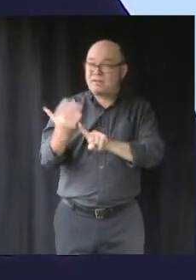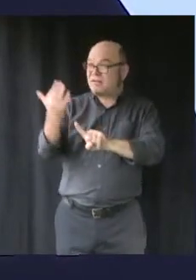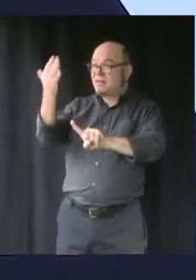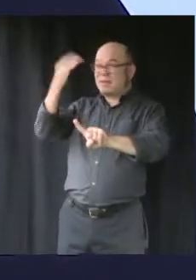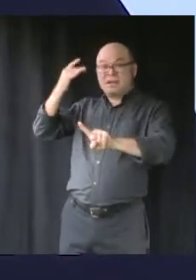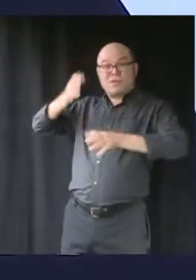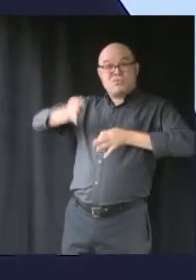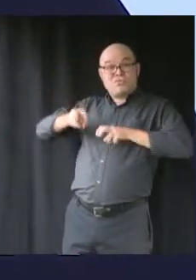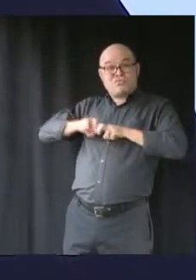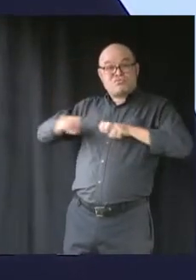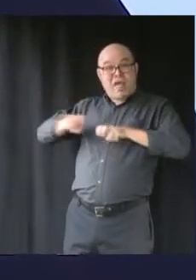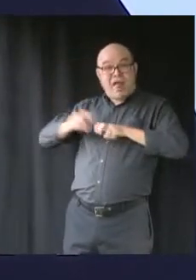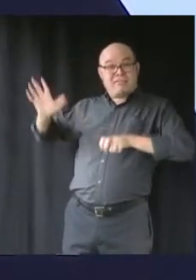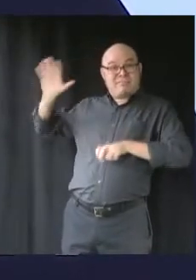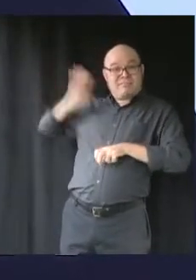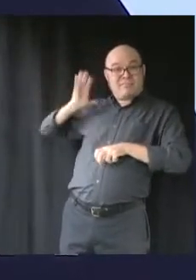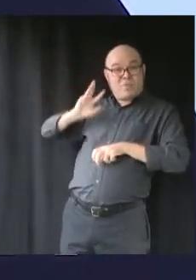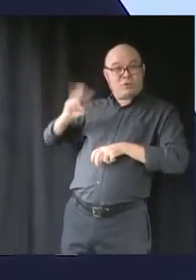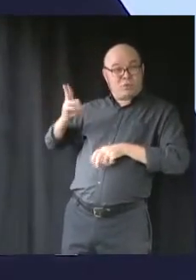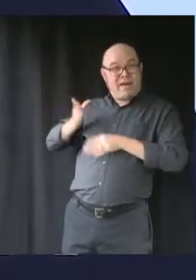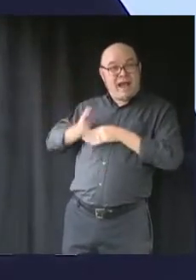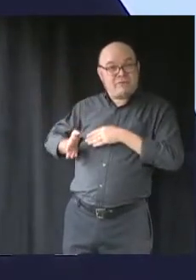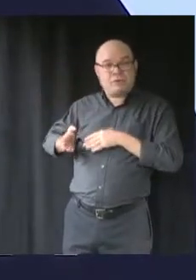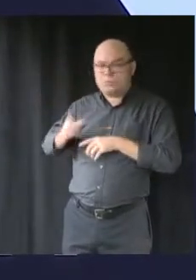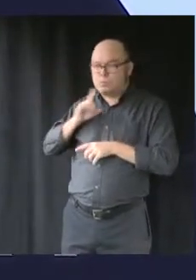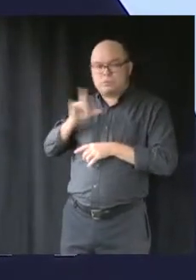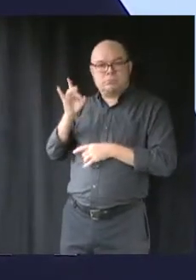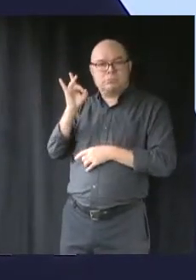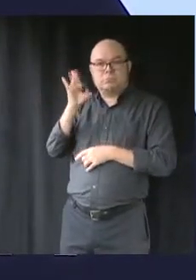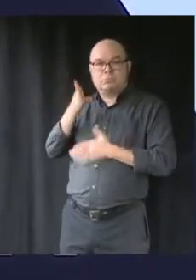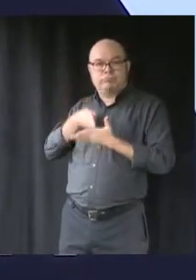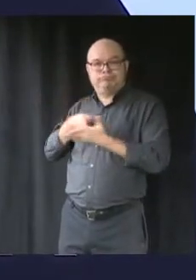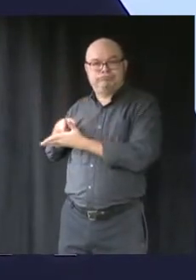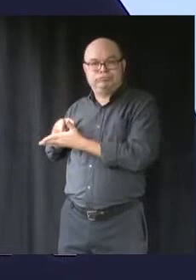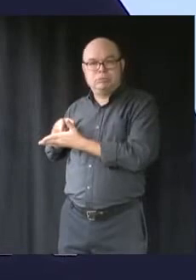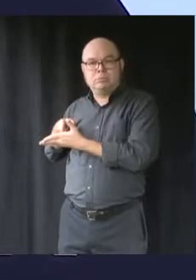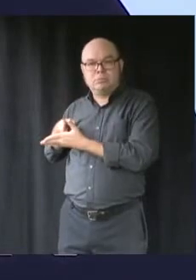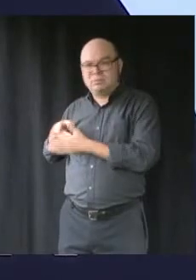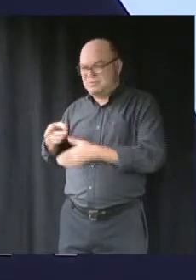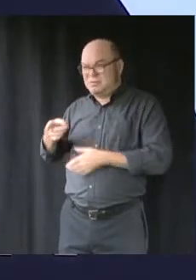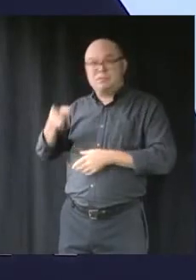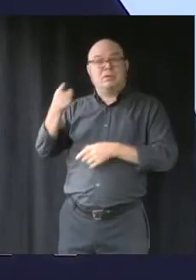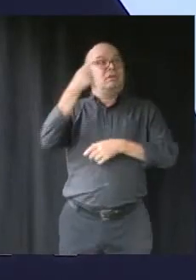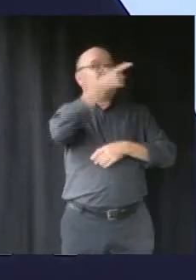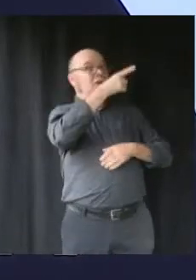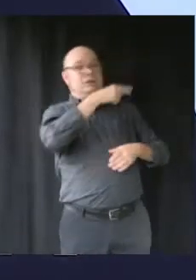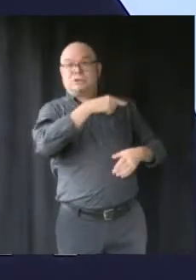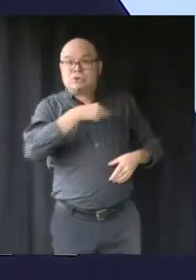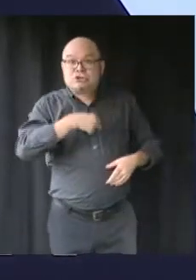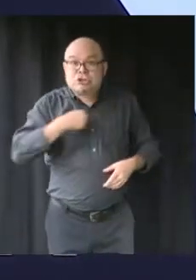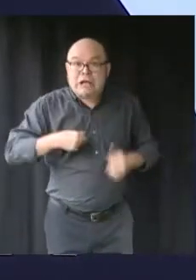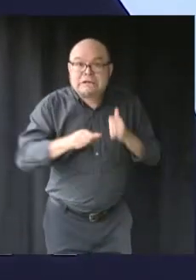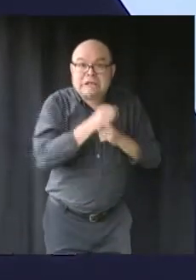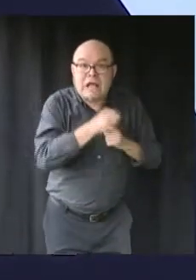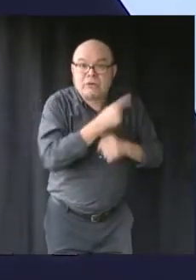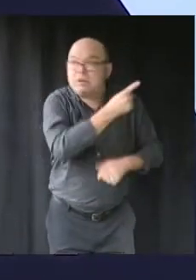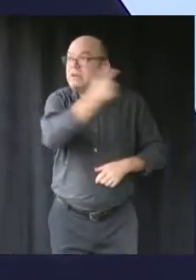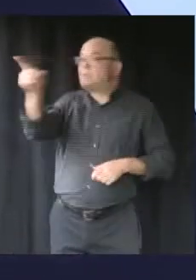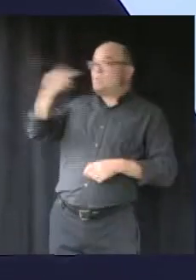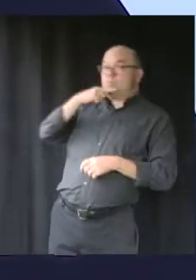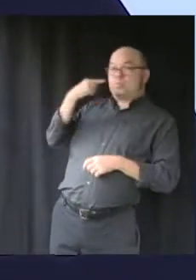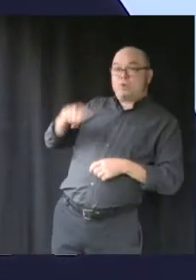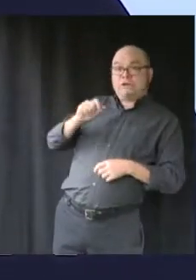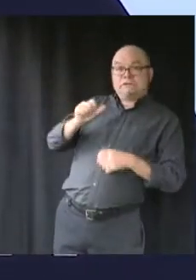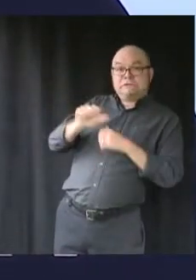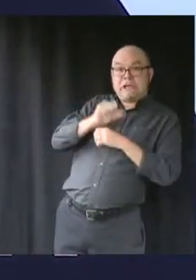are all concerned by the threats posed by China and Russia. We are troubled by the democratic backsliding in Brazil,